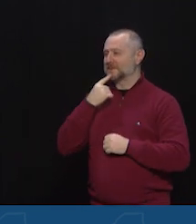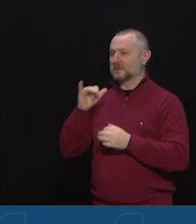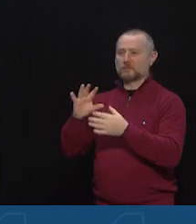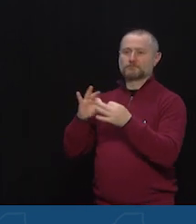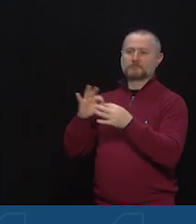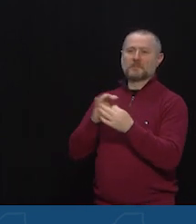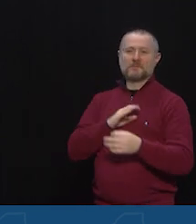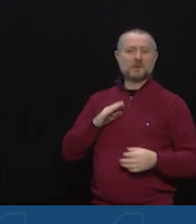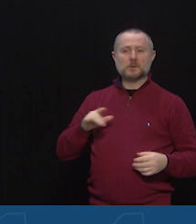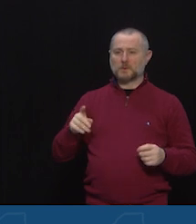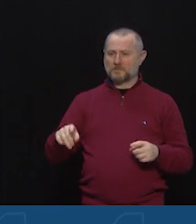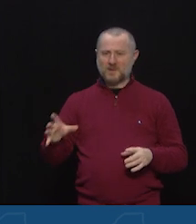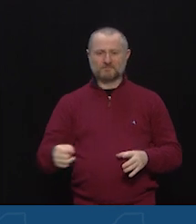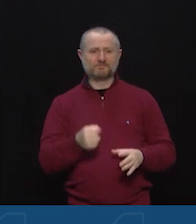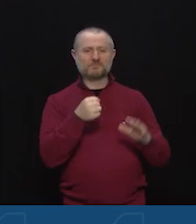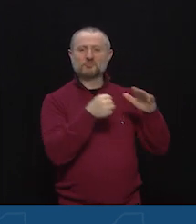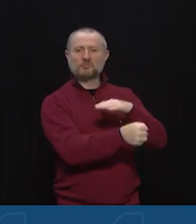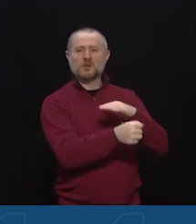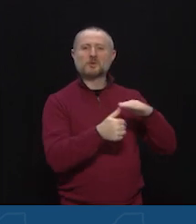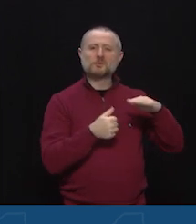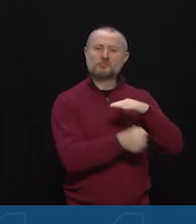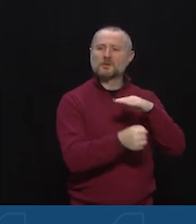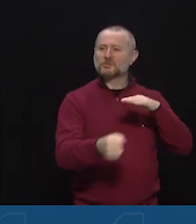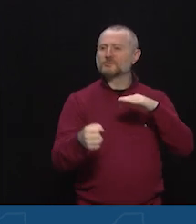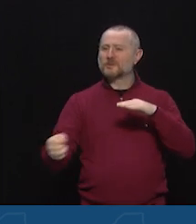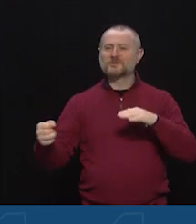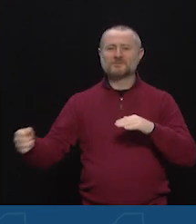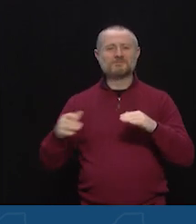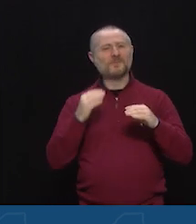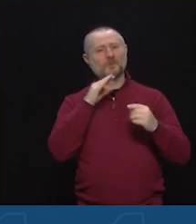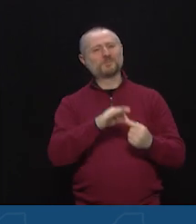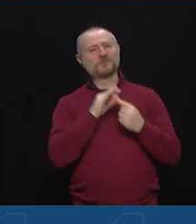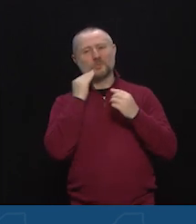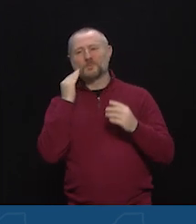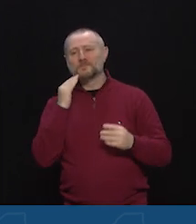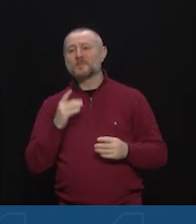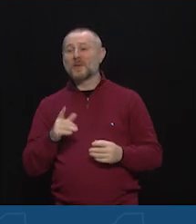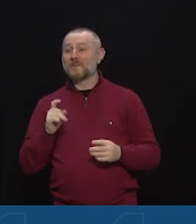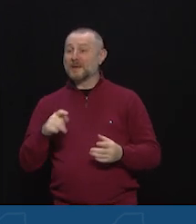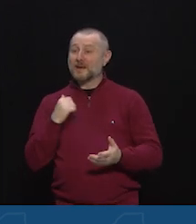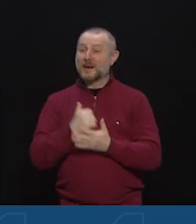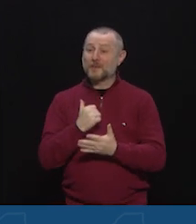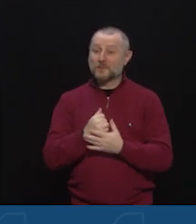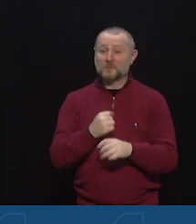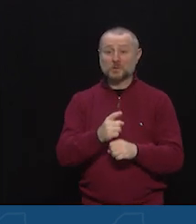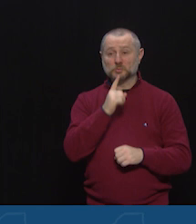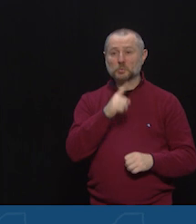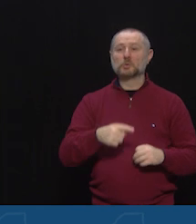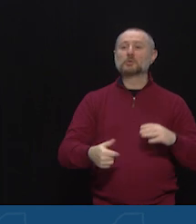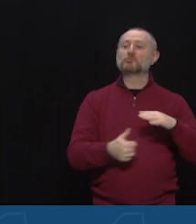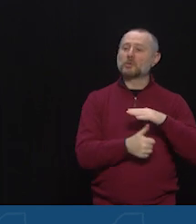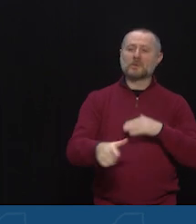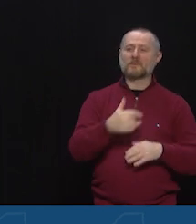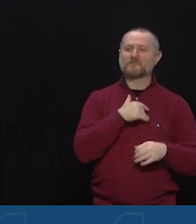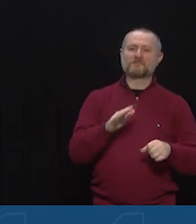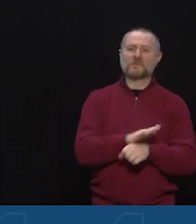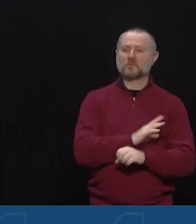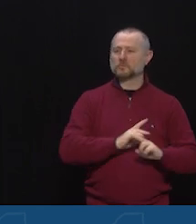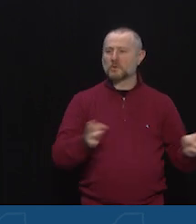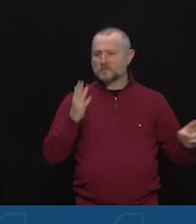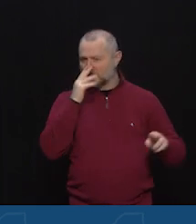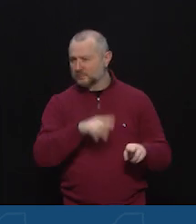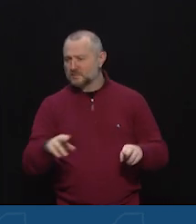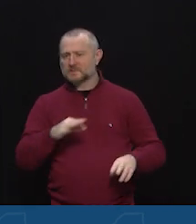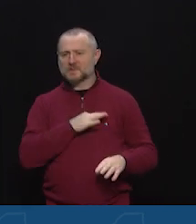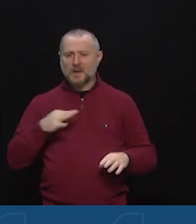be in shelter, starting to go there now. And any help that the county needs to make sure that those shelters are fully staffed, that they have the blankets, they have